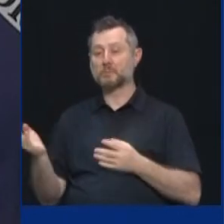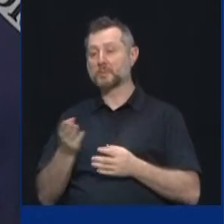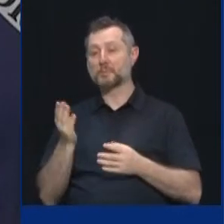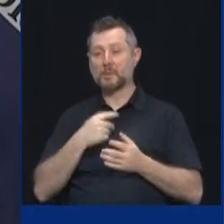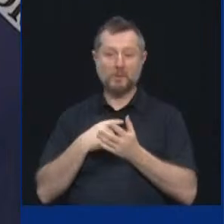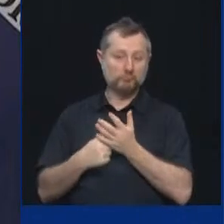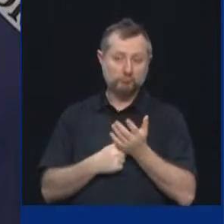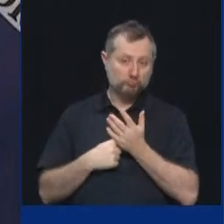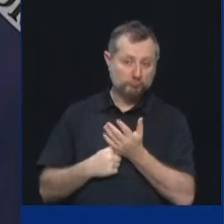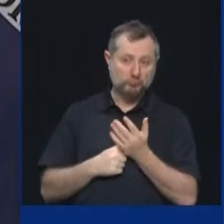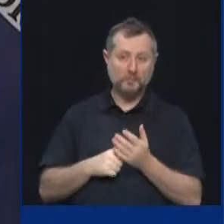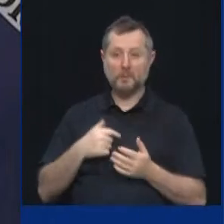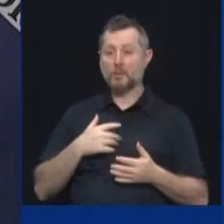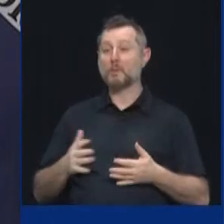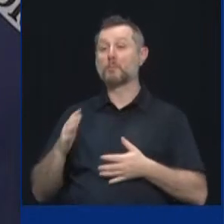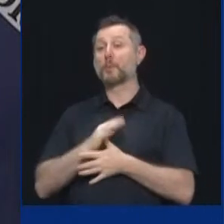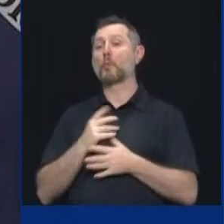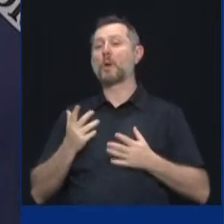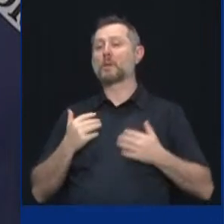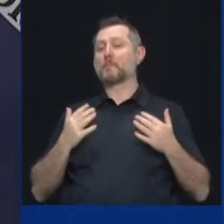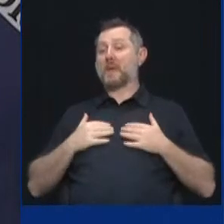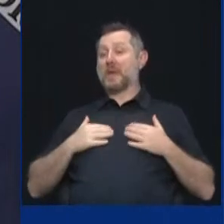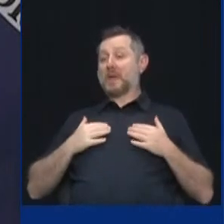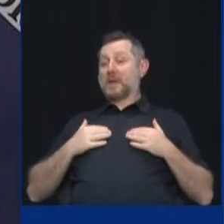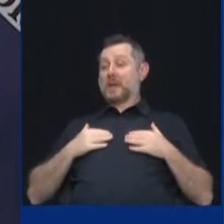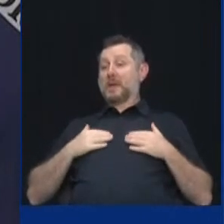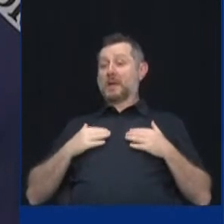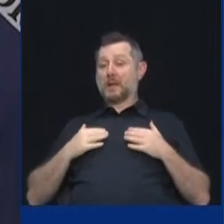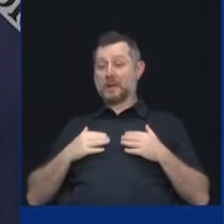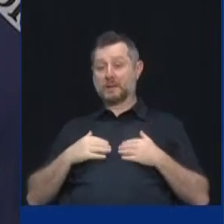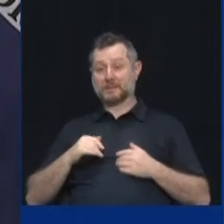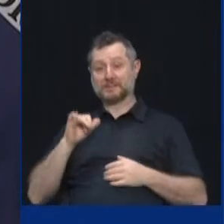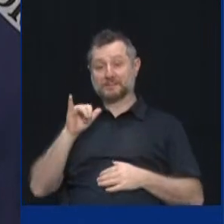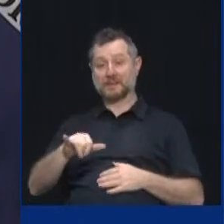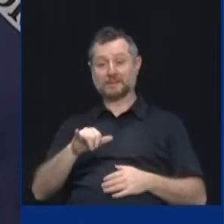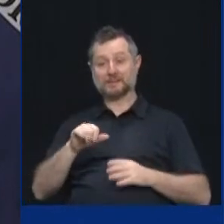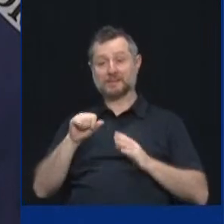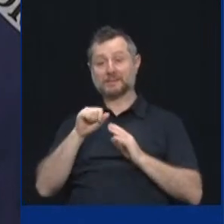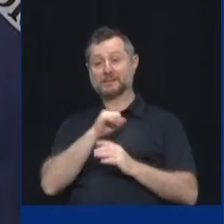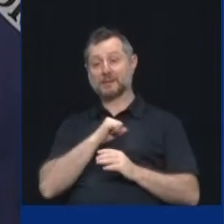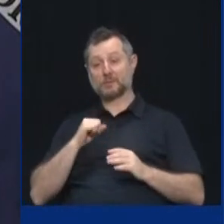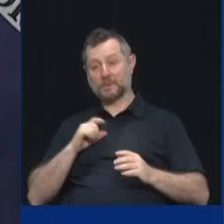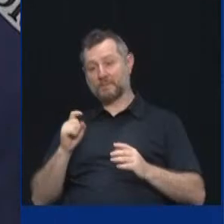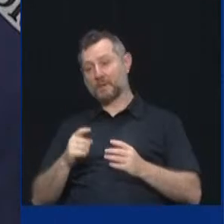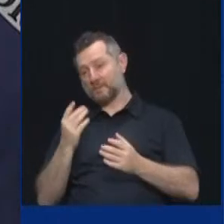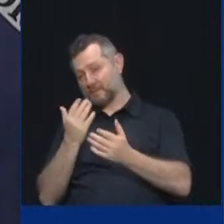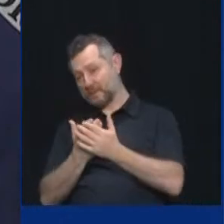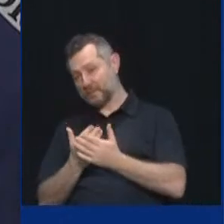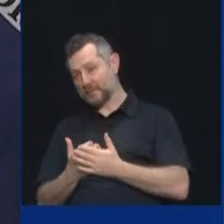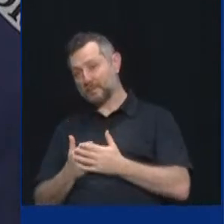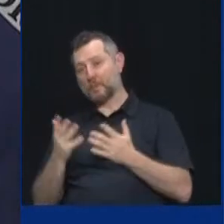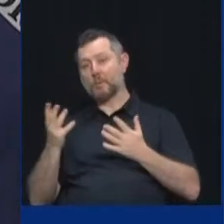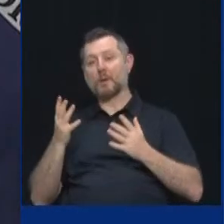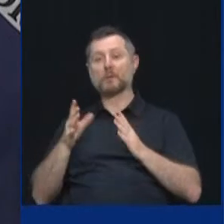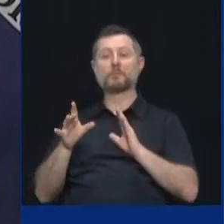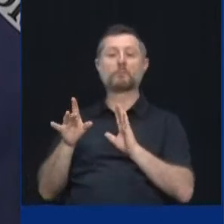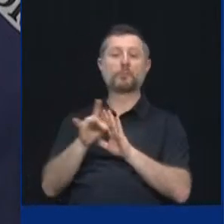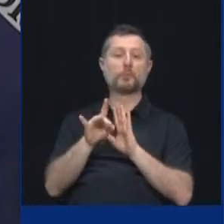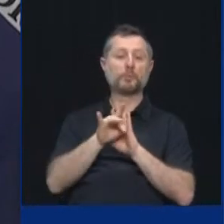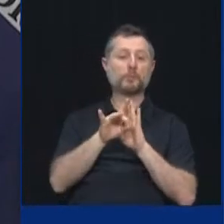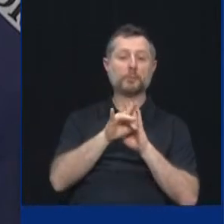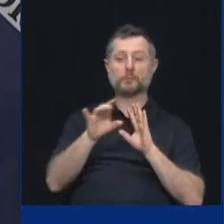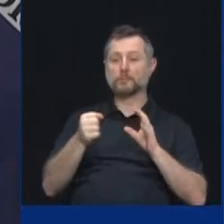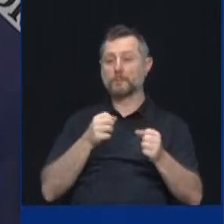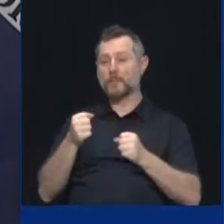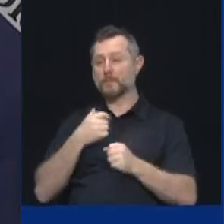thing to get done are the appointments and the Senate confirmations of the appointees. That's really